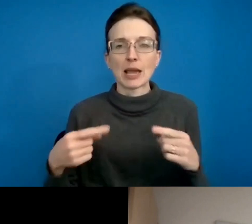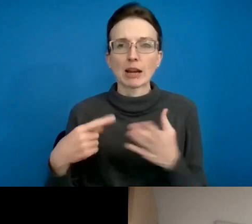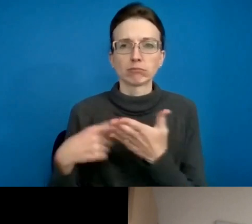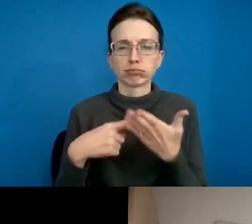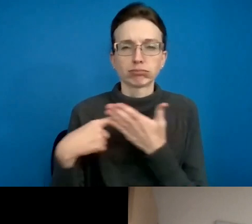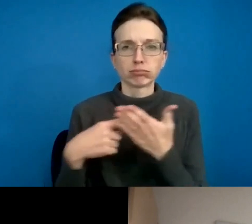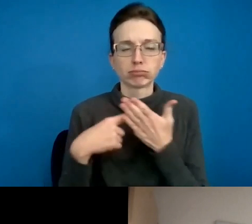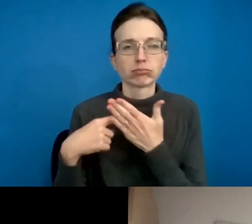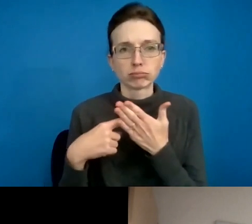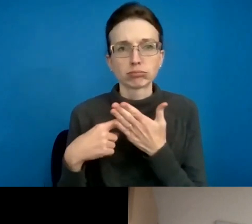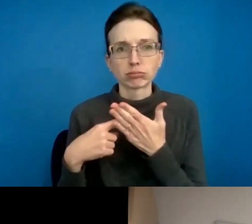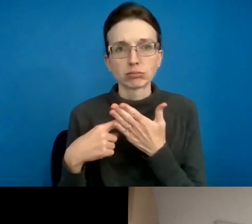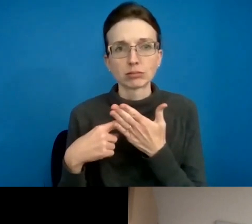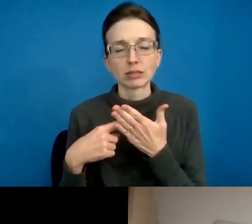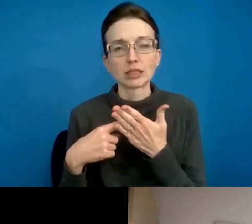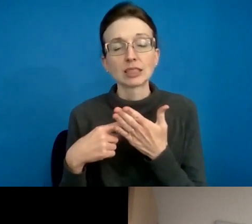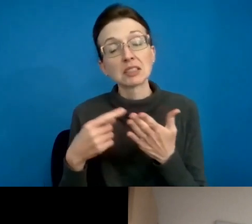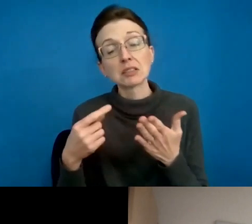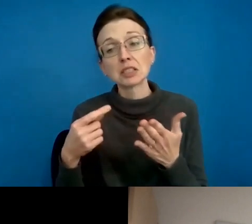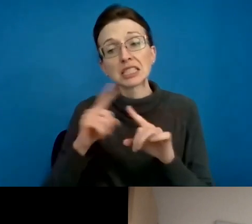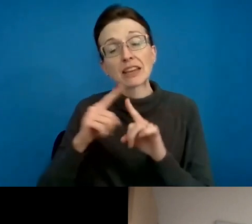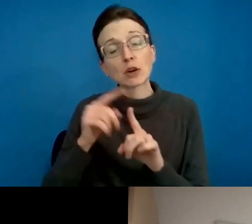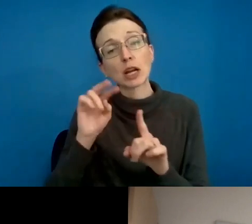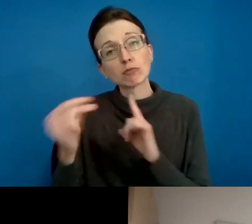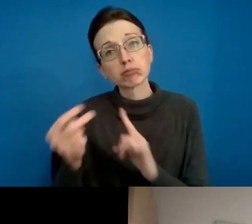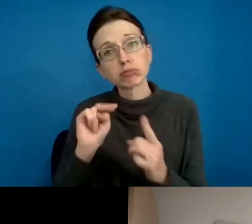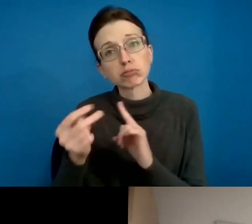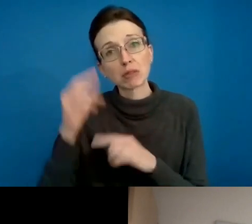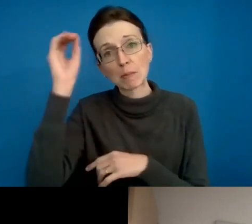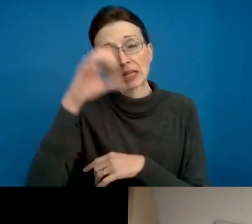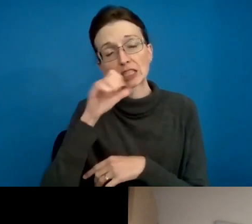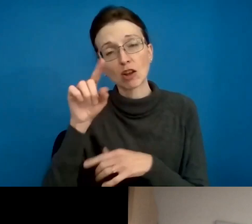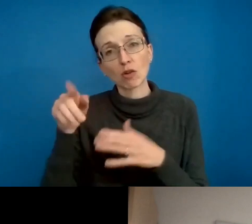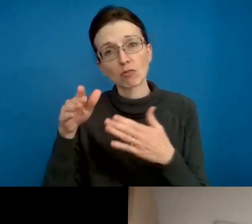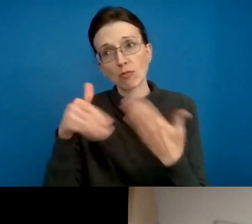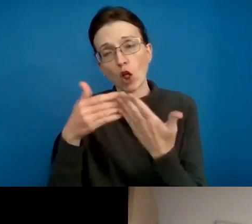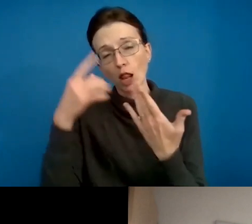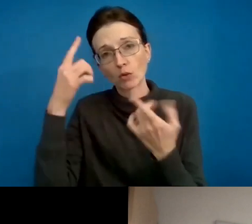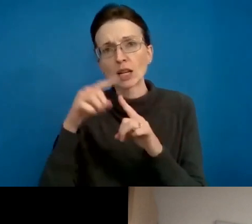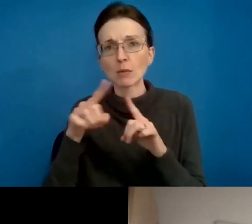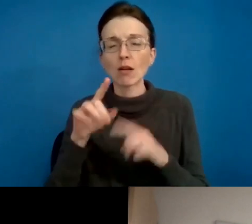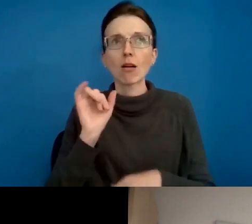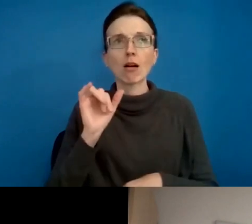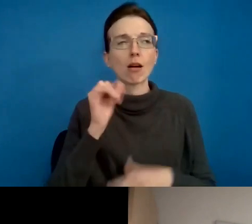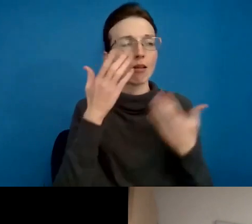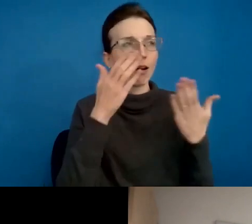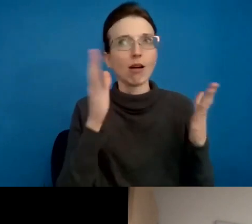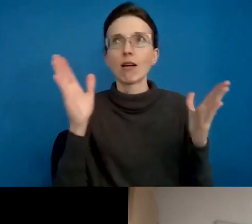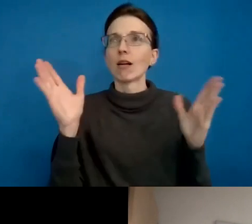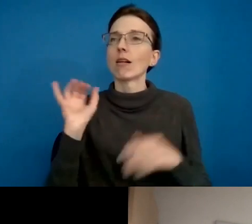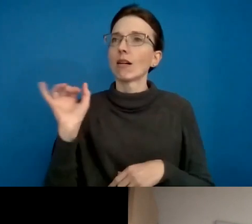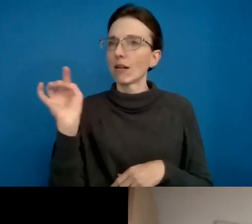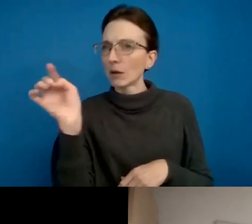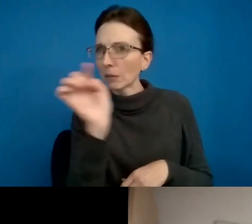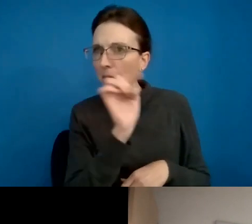very often people don't agree, but it has opened up my eyes to a lot of the conversations that are being had in general and opened up opportunities